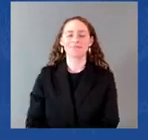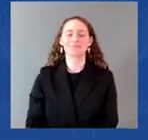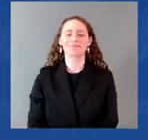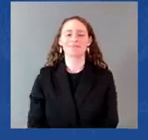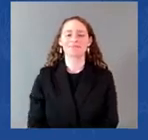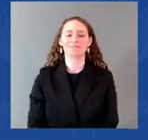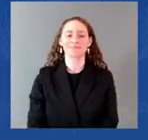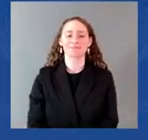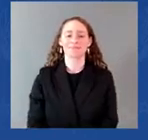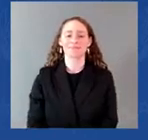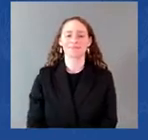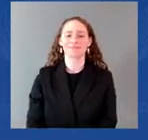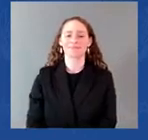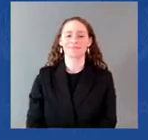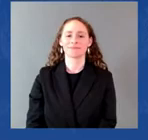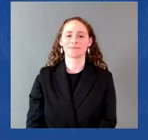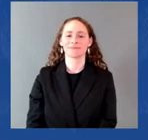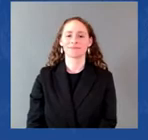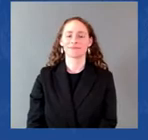Lorne Michaels.